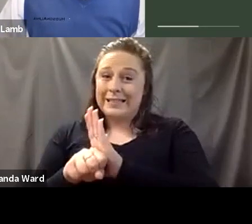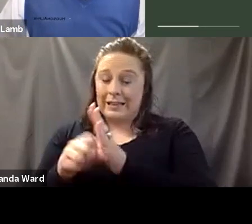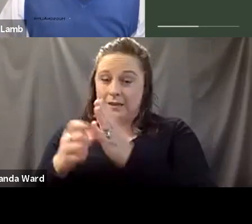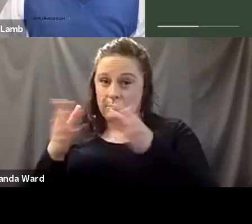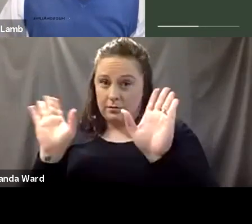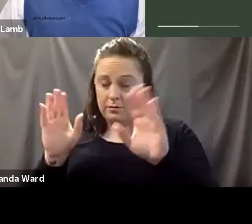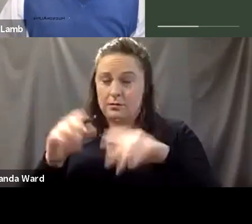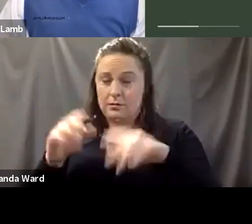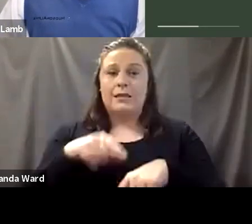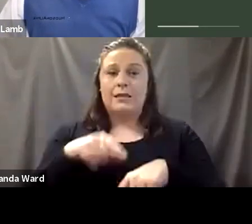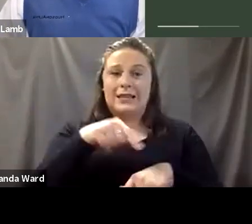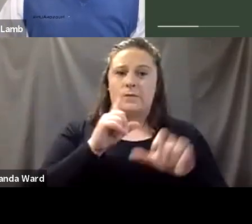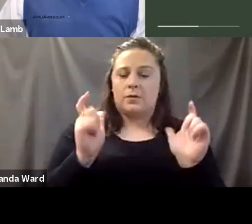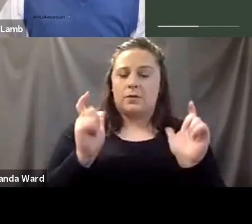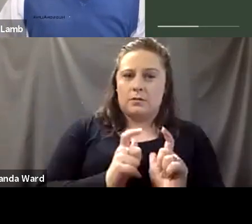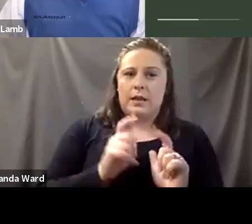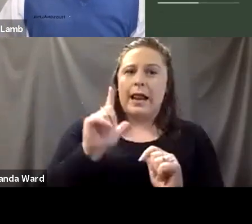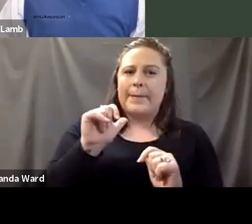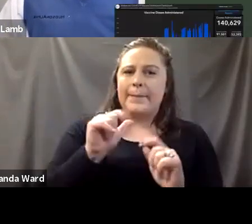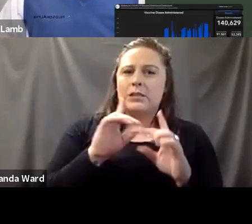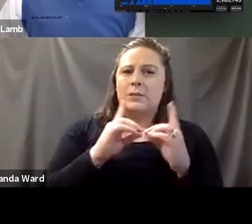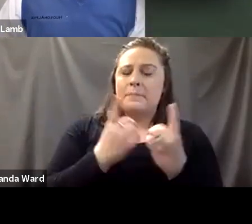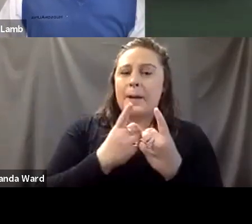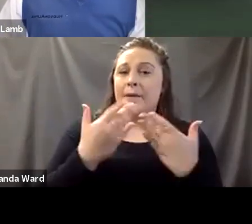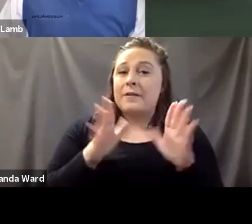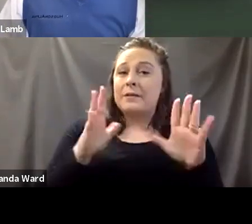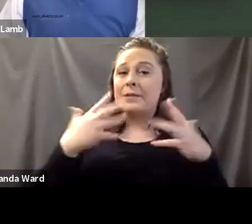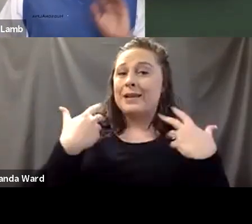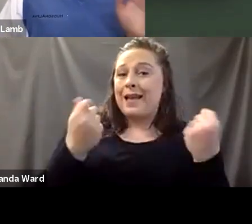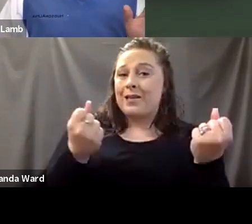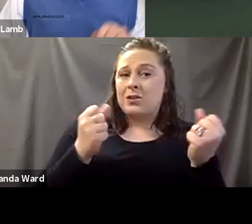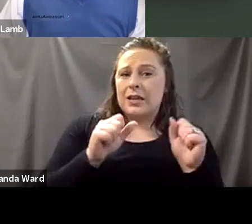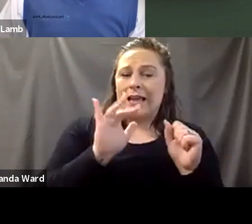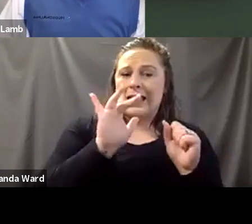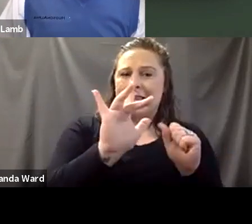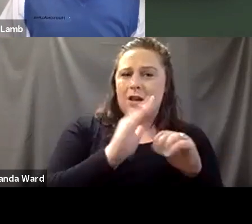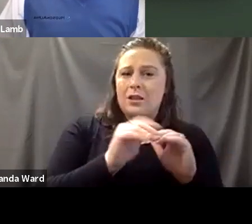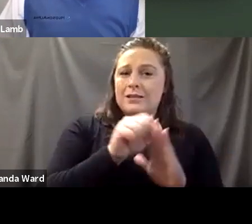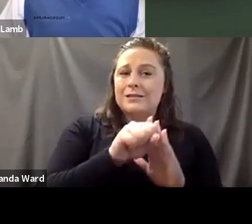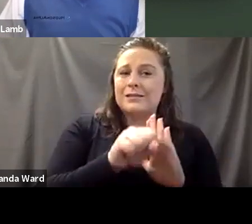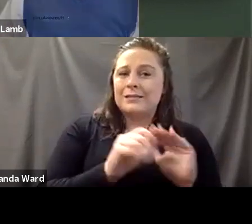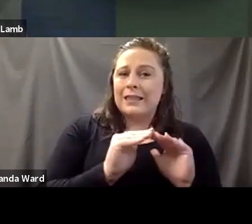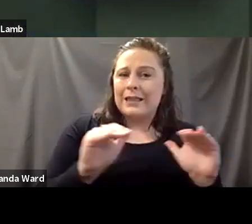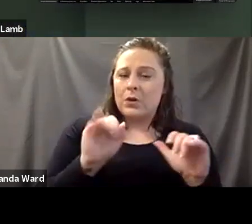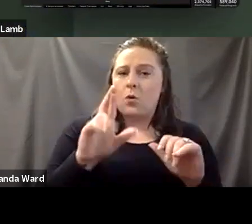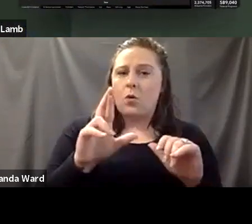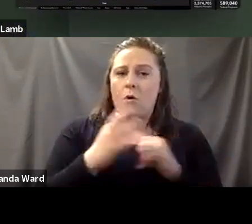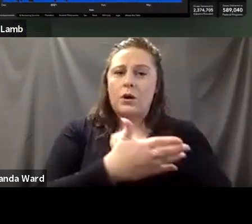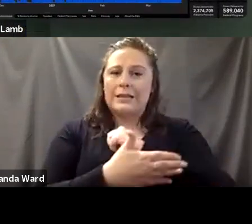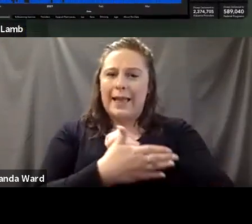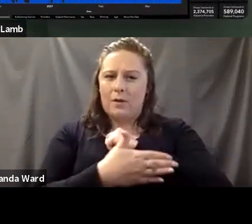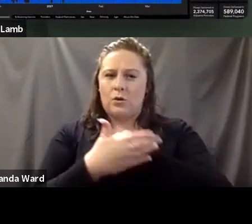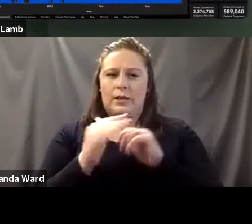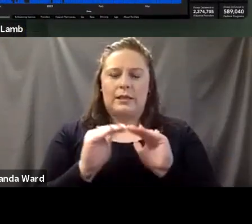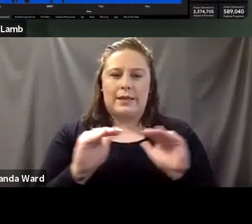is from the Alabama Department of Public Health. You can go to their website and you can click on the state level or the county level. This